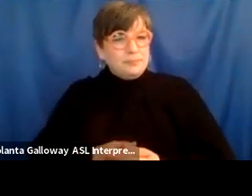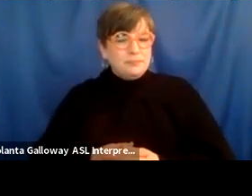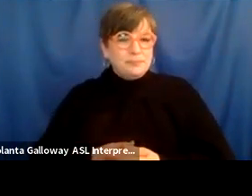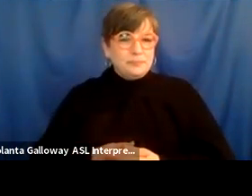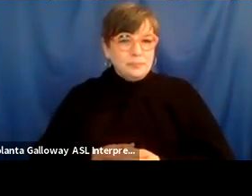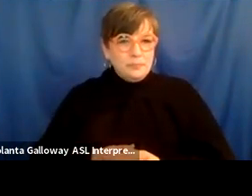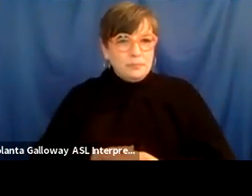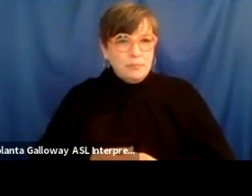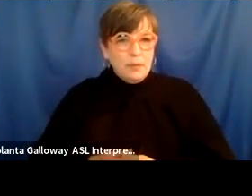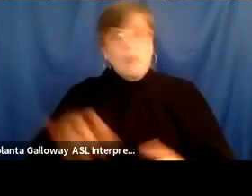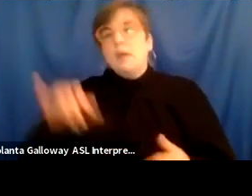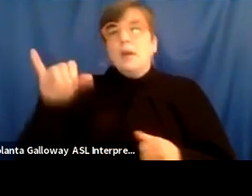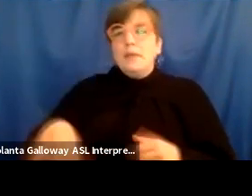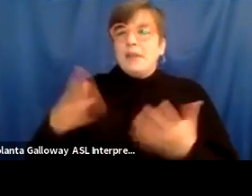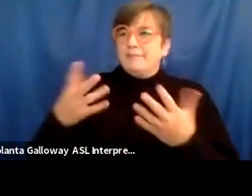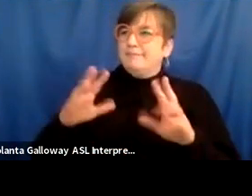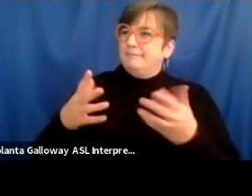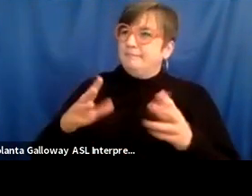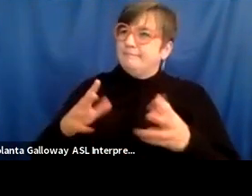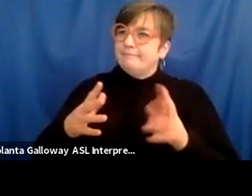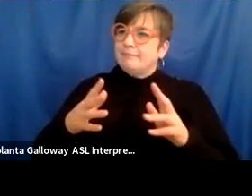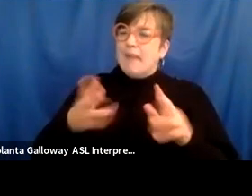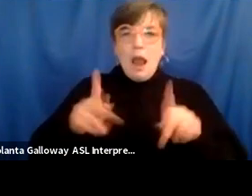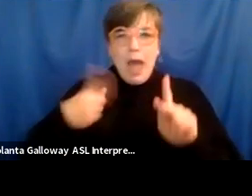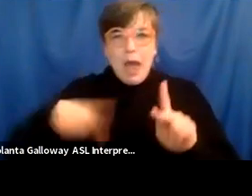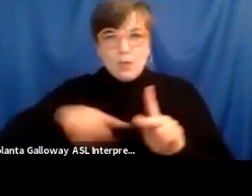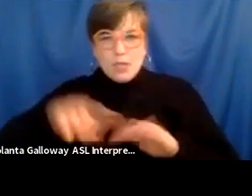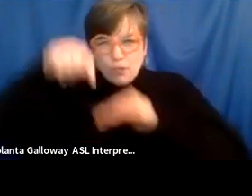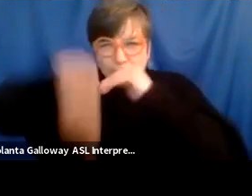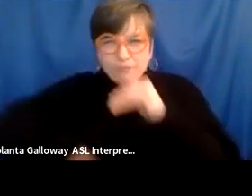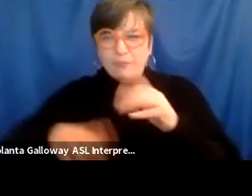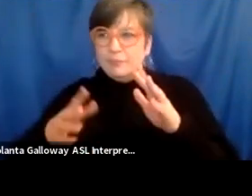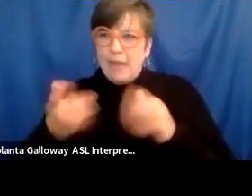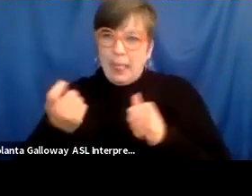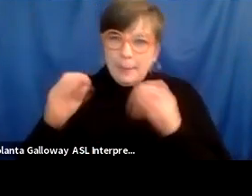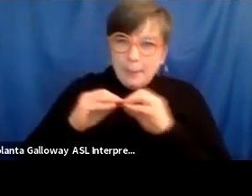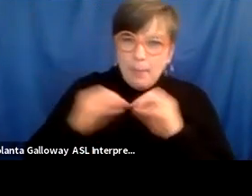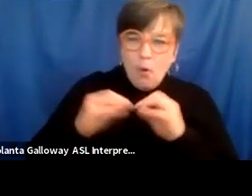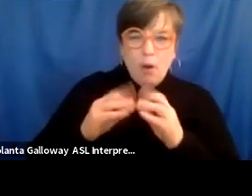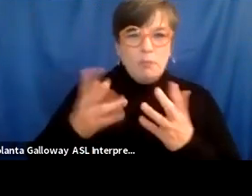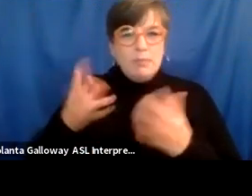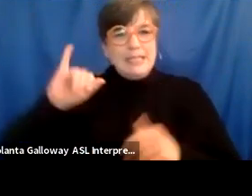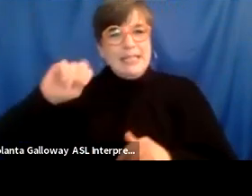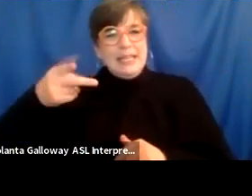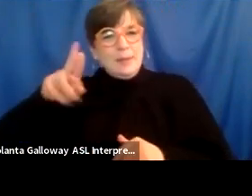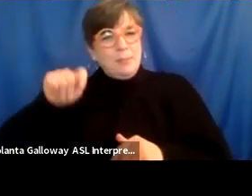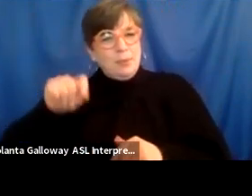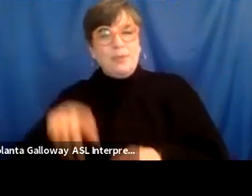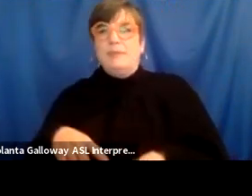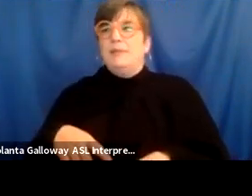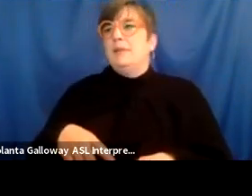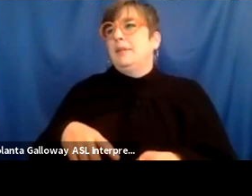office. We get a chance to both dig in a little bit deeper, but also reflect the input we receive from our community and the